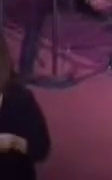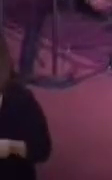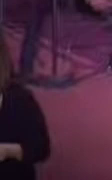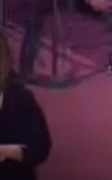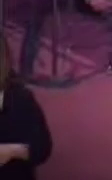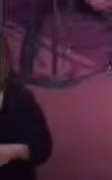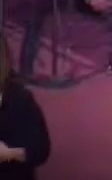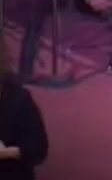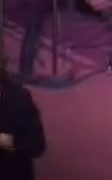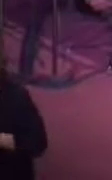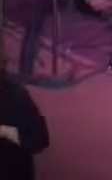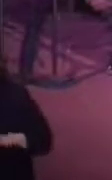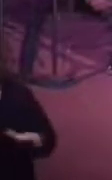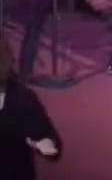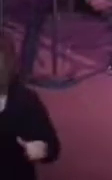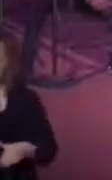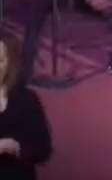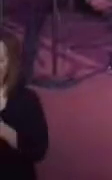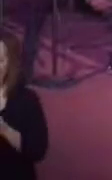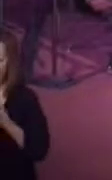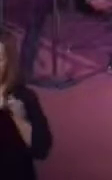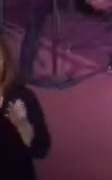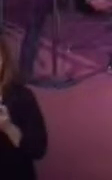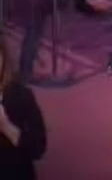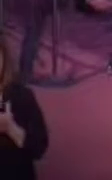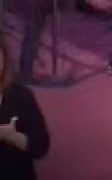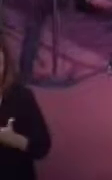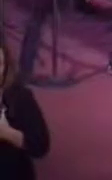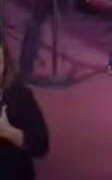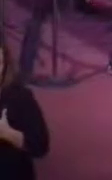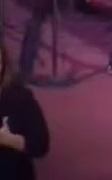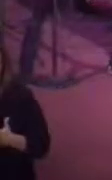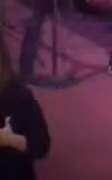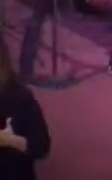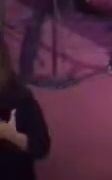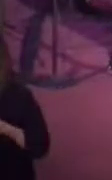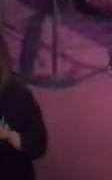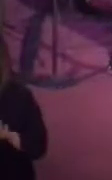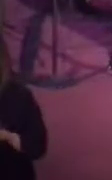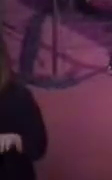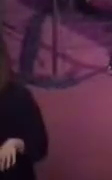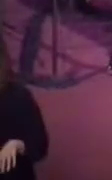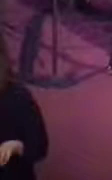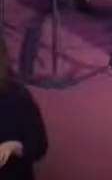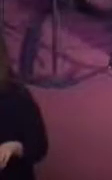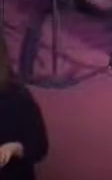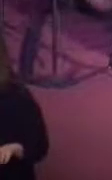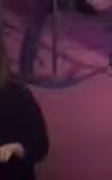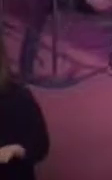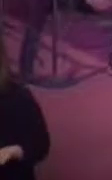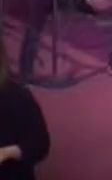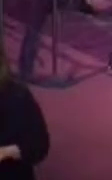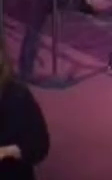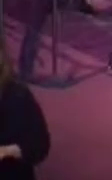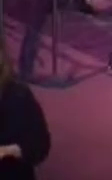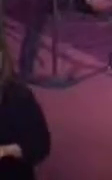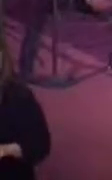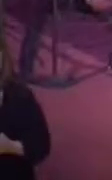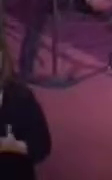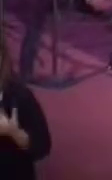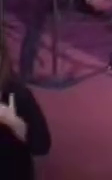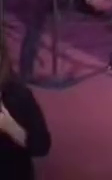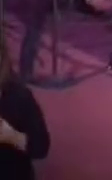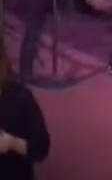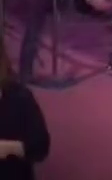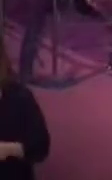wife and your children and all relatives close to you because they didn't want a rebellion to take place. And so you've got a change in government, and